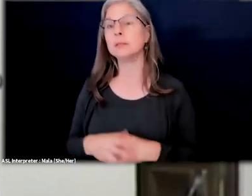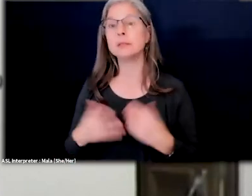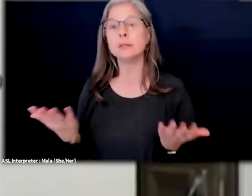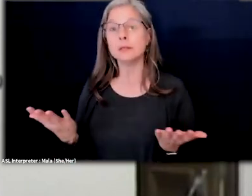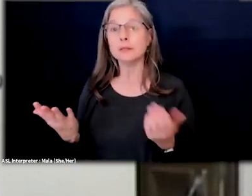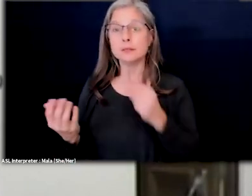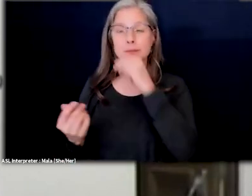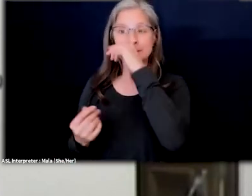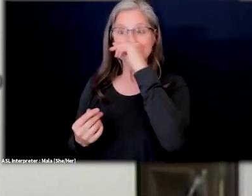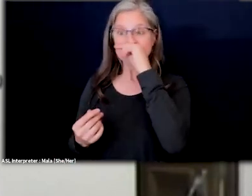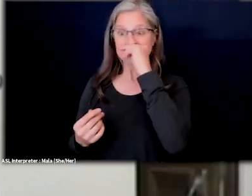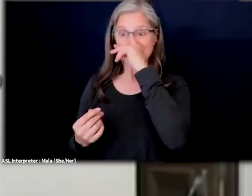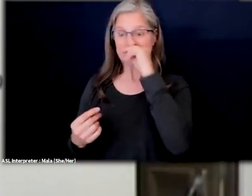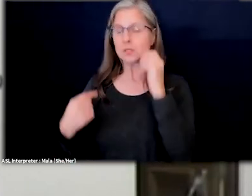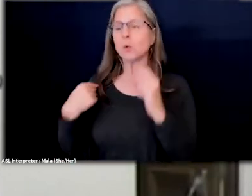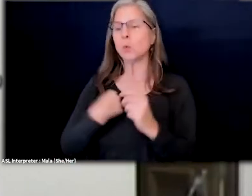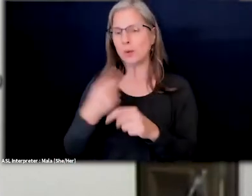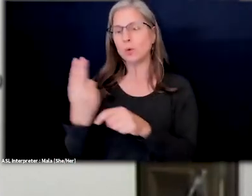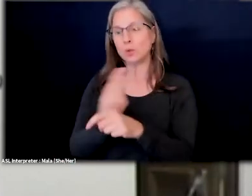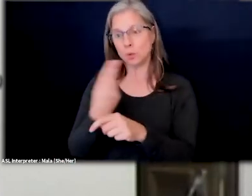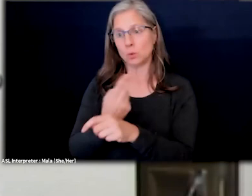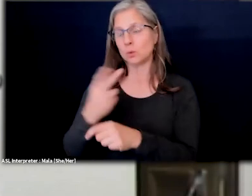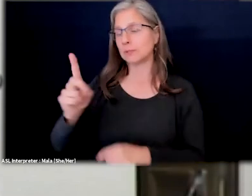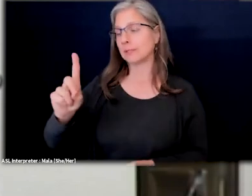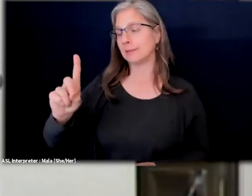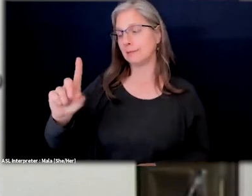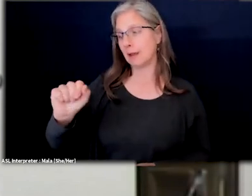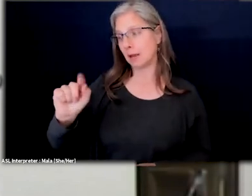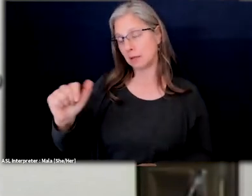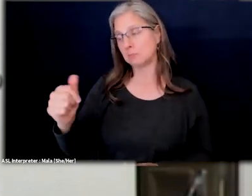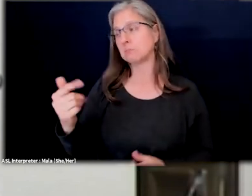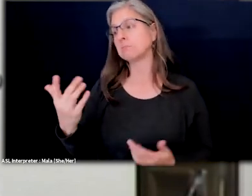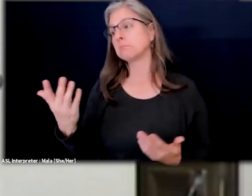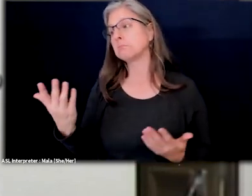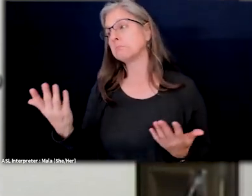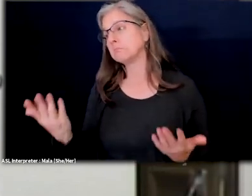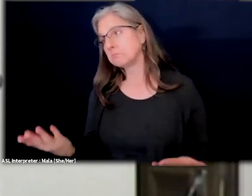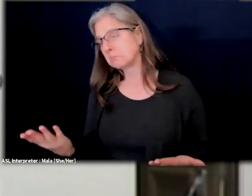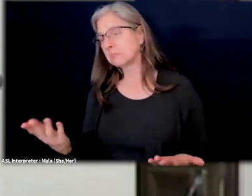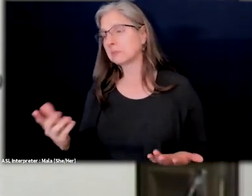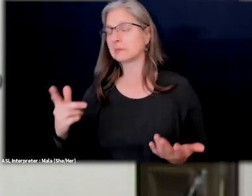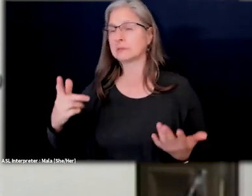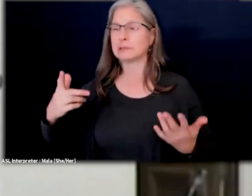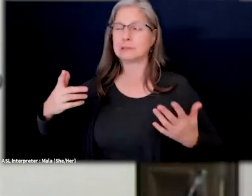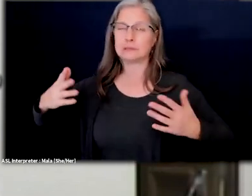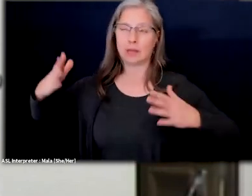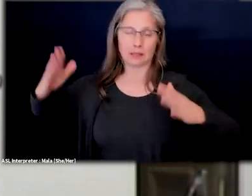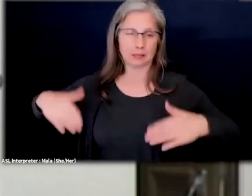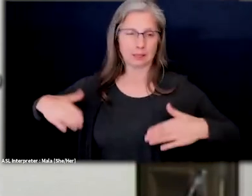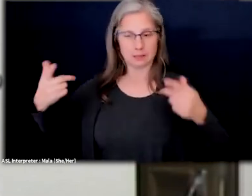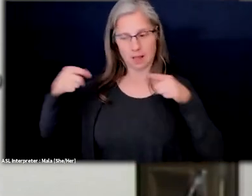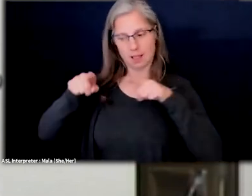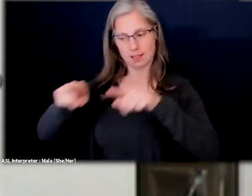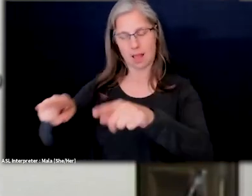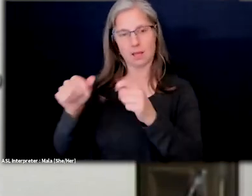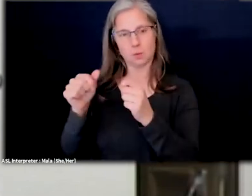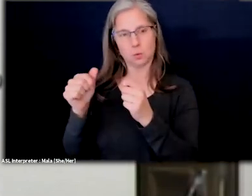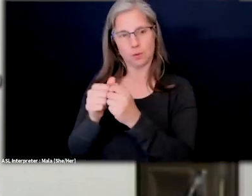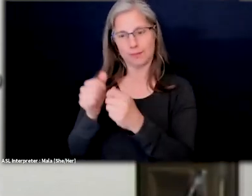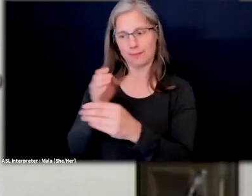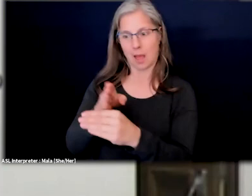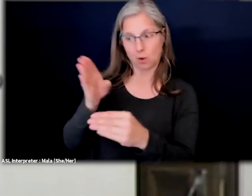going to do is use data that perhaps isn't yet aligned to the outcomes